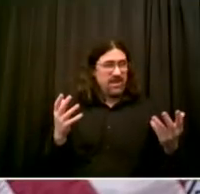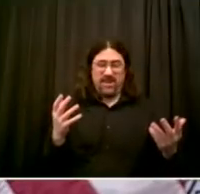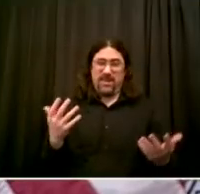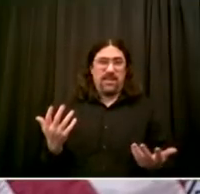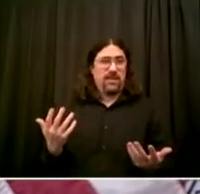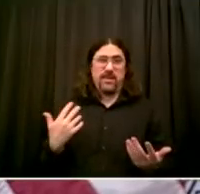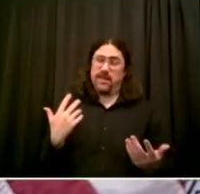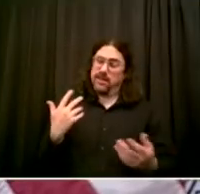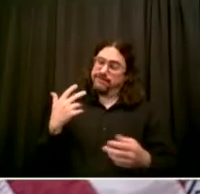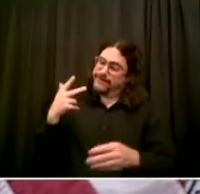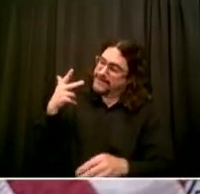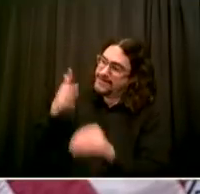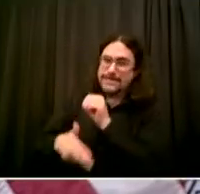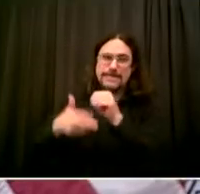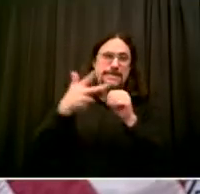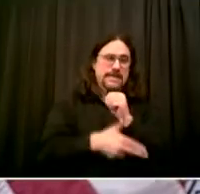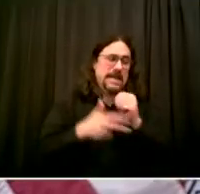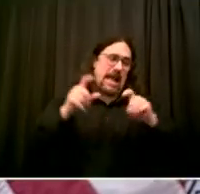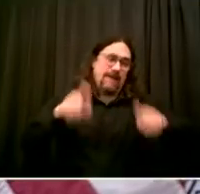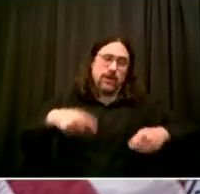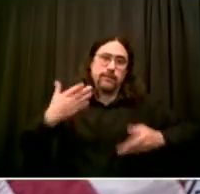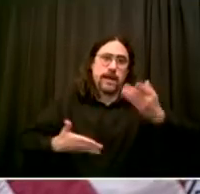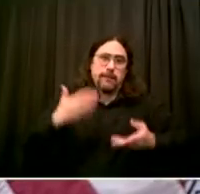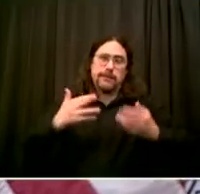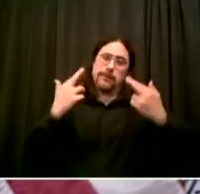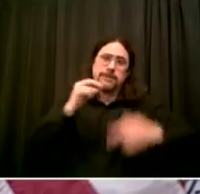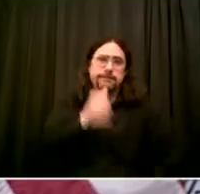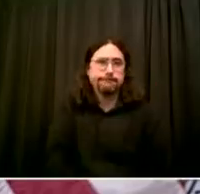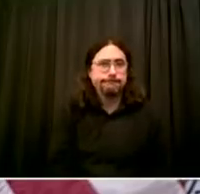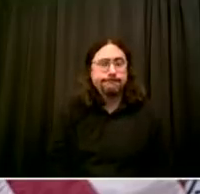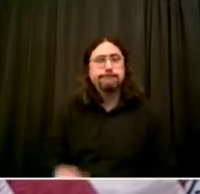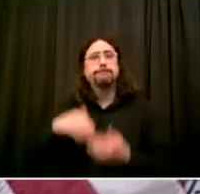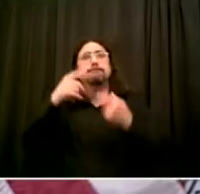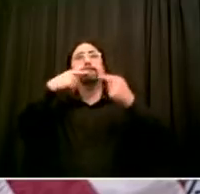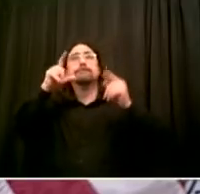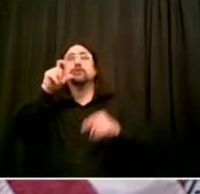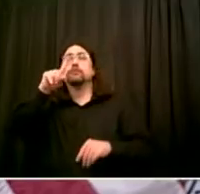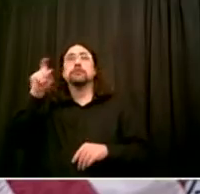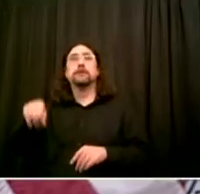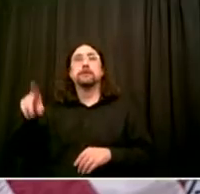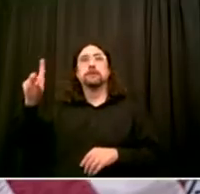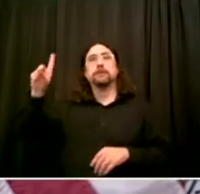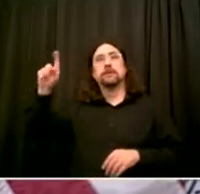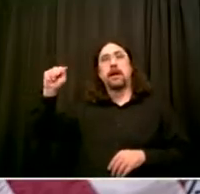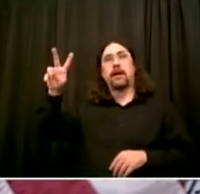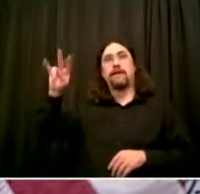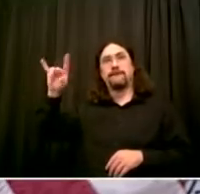Hi. Can you hear me? Yeah. Hi. Can you hear me? Yes, can you hear me?